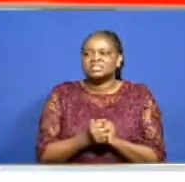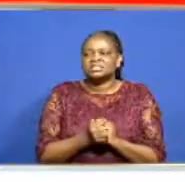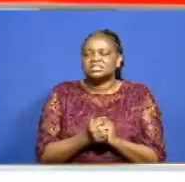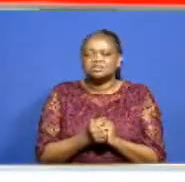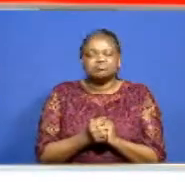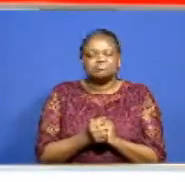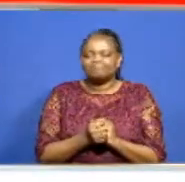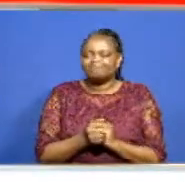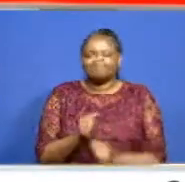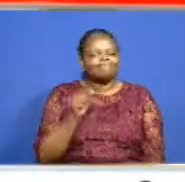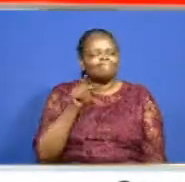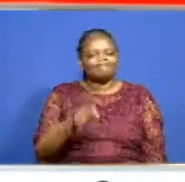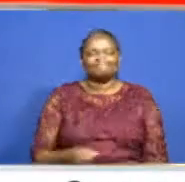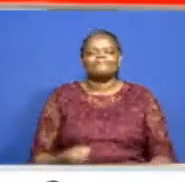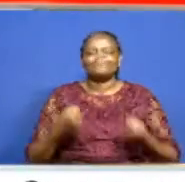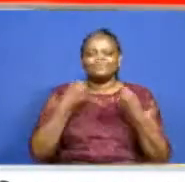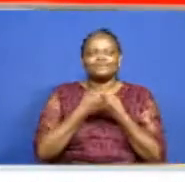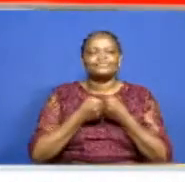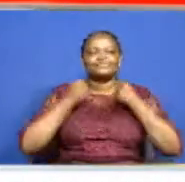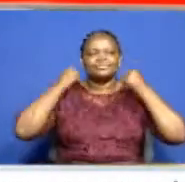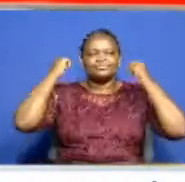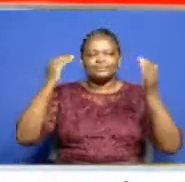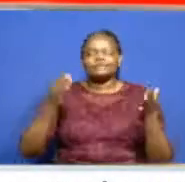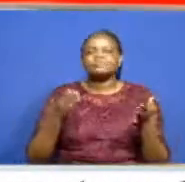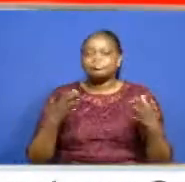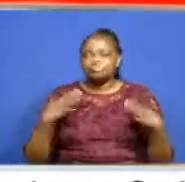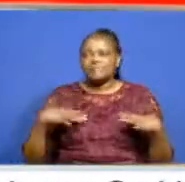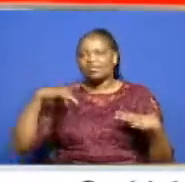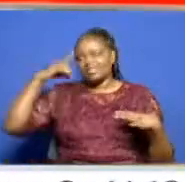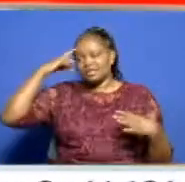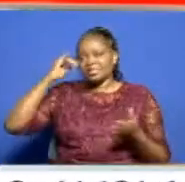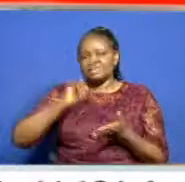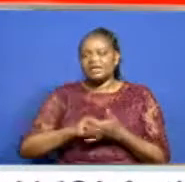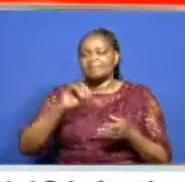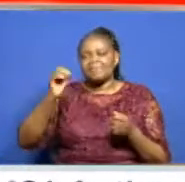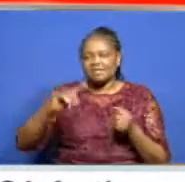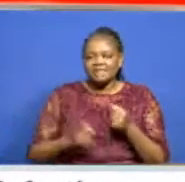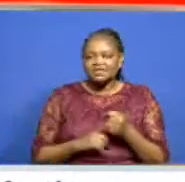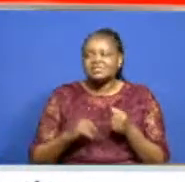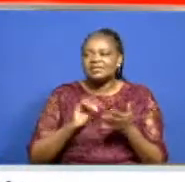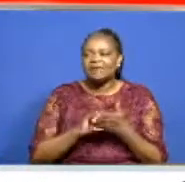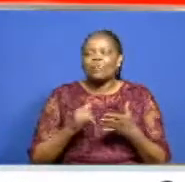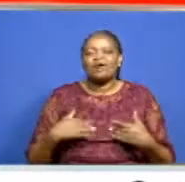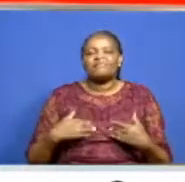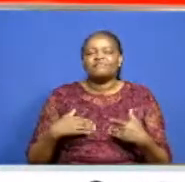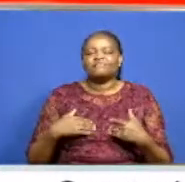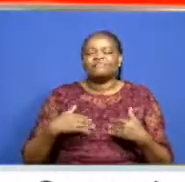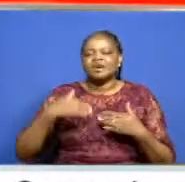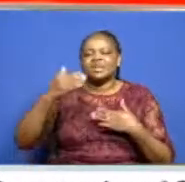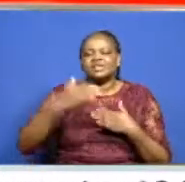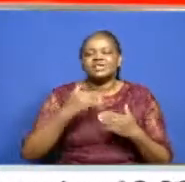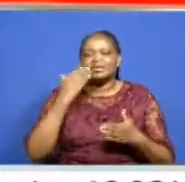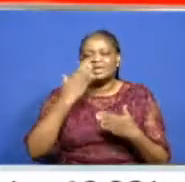it is going to be a real challenge, that people think that the 6 months we have towards the end of the year is a long time. As we